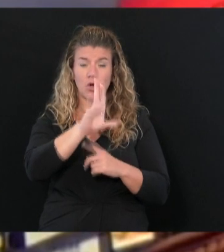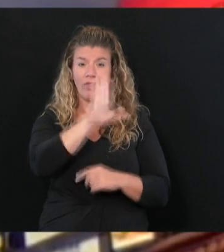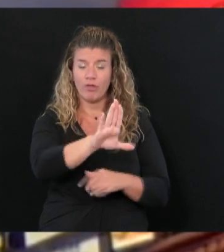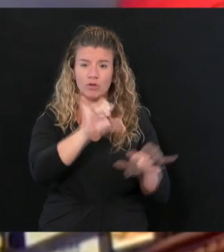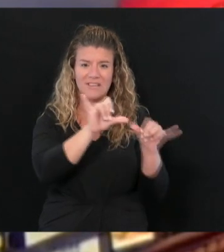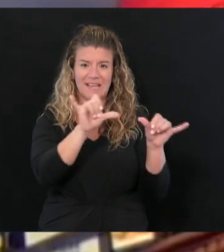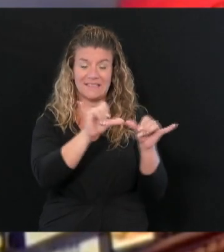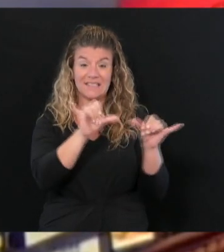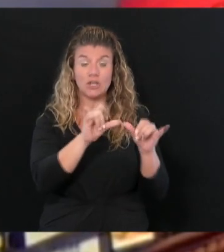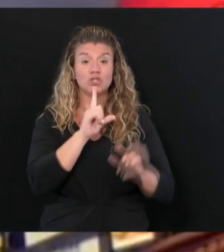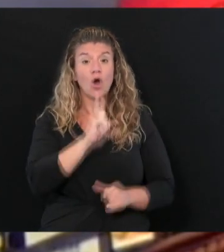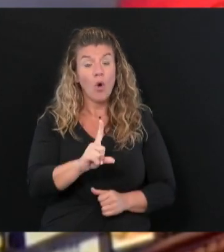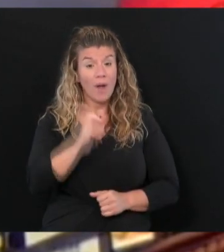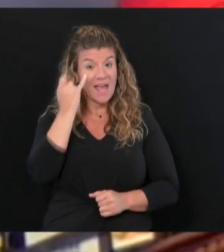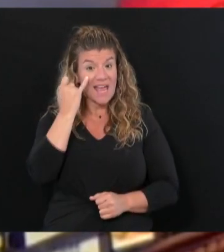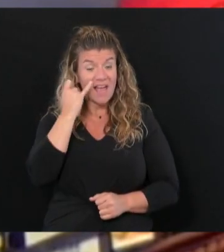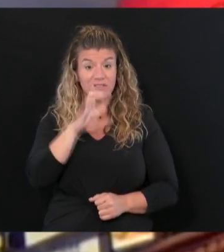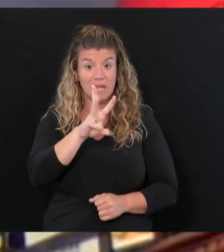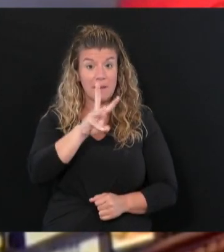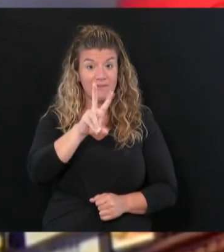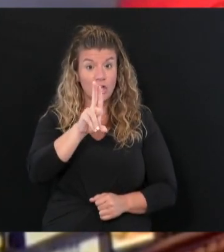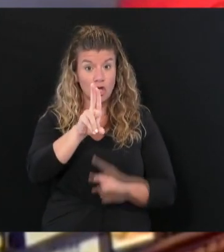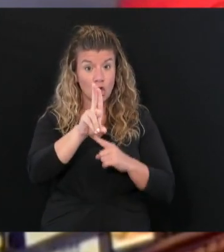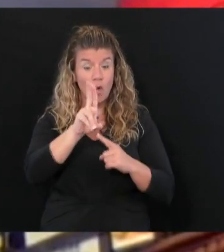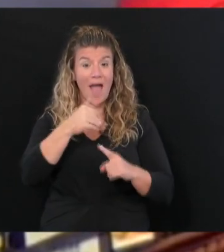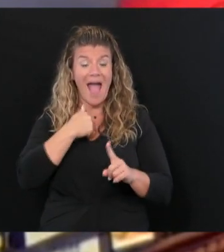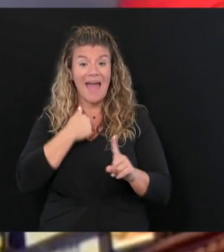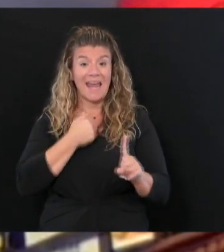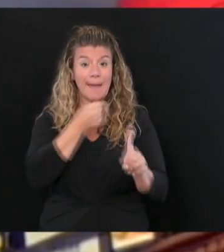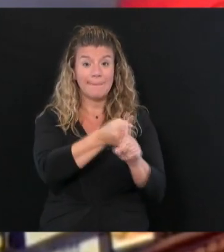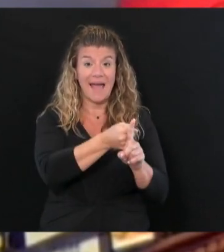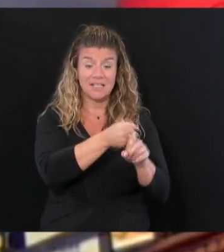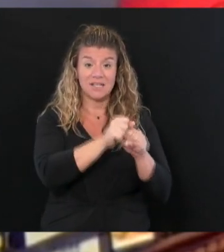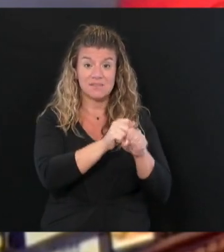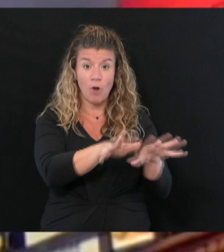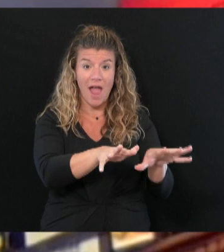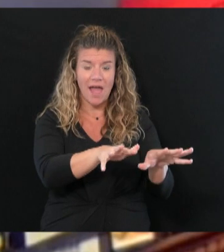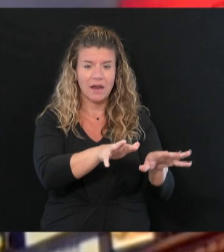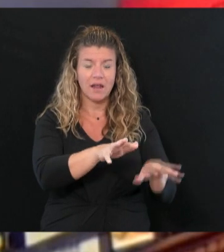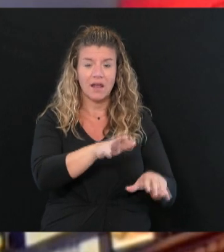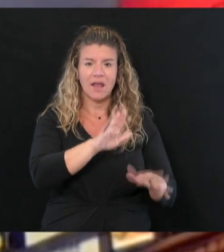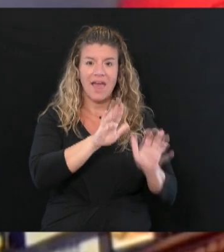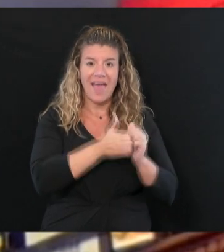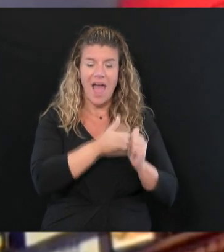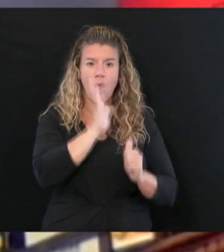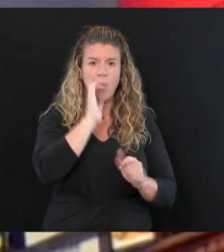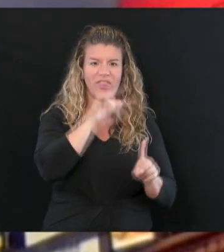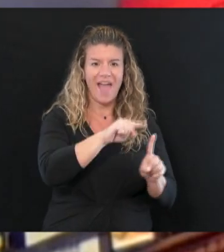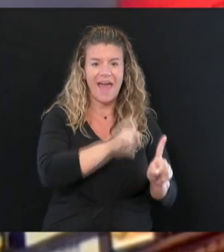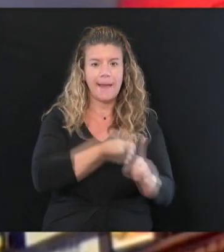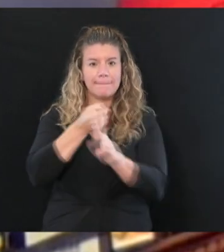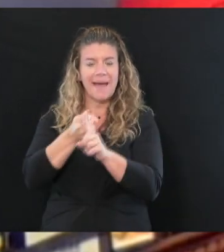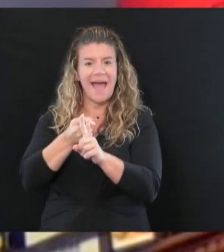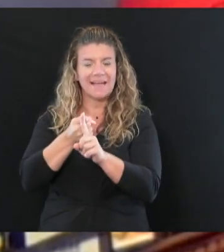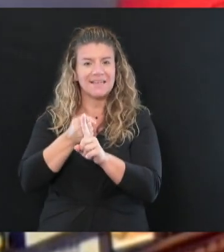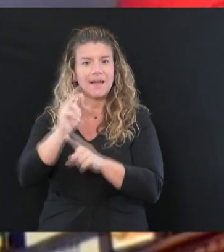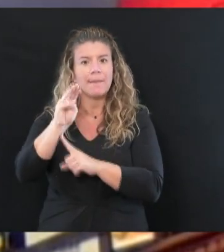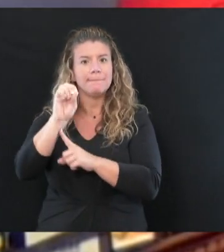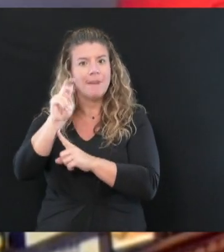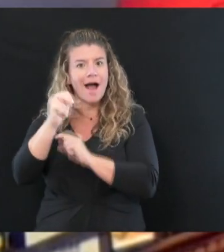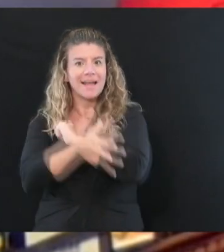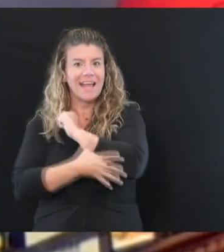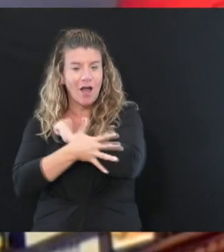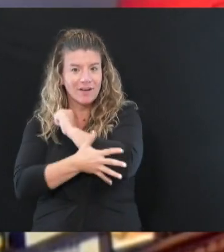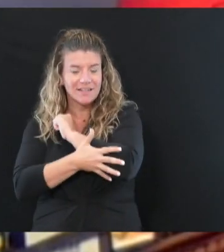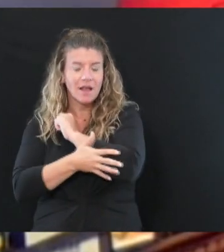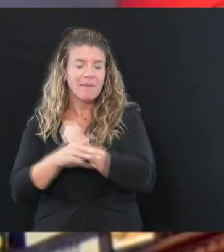outbreak at WVU affect Mon County's metric in this situation? And there's a whole lot of sub